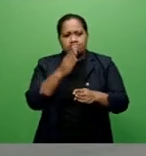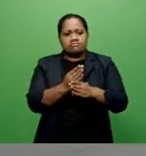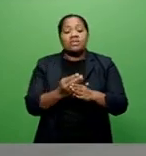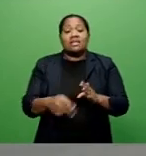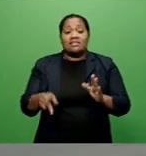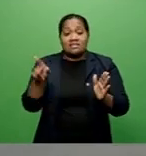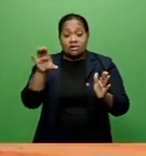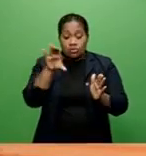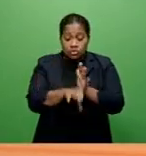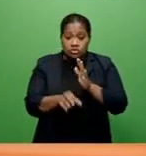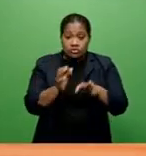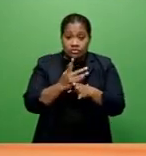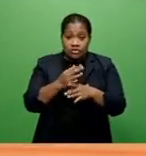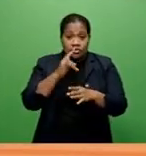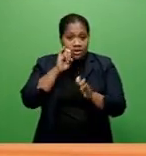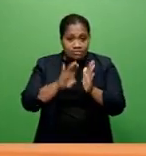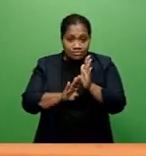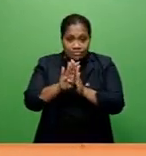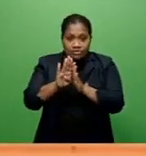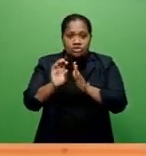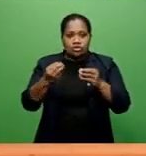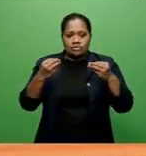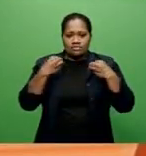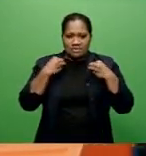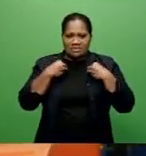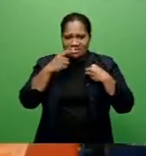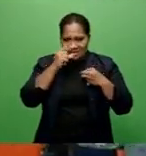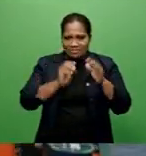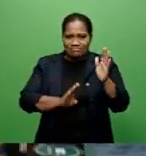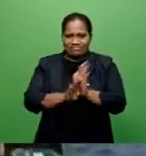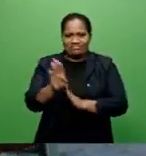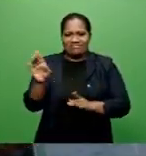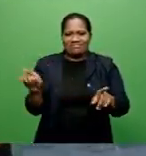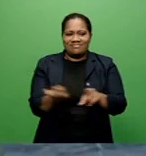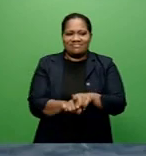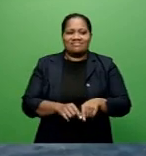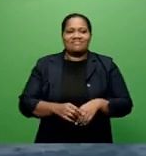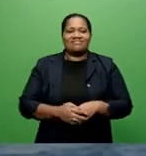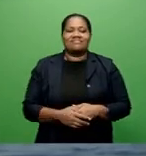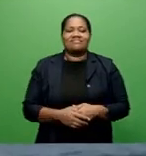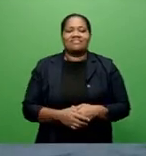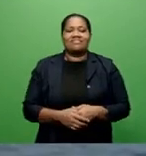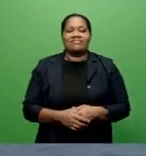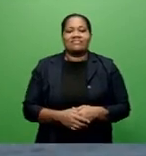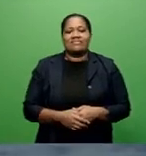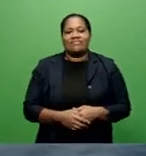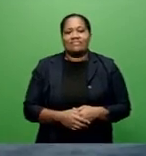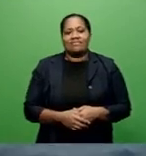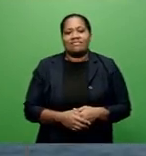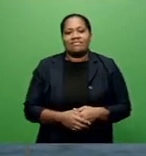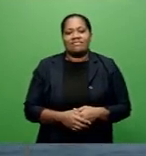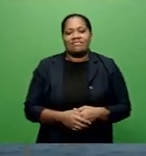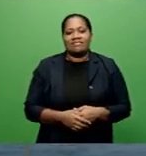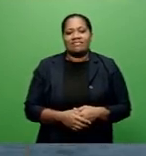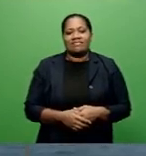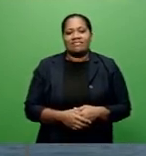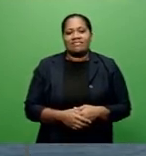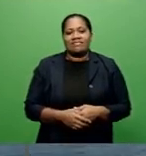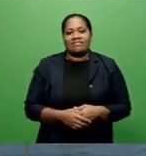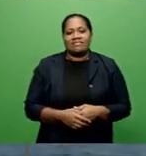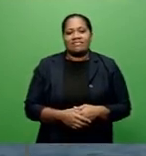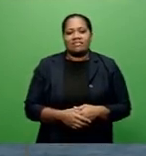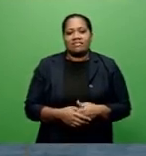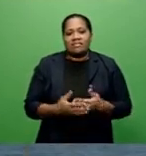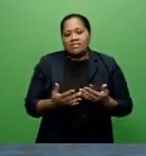go up so their business can become more viable. Chosayenanunga, FBC News. Close